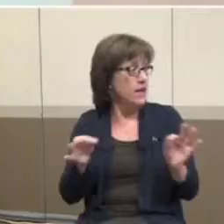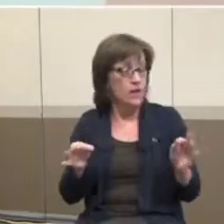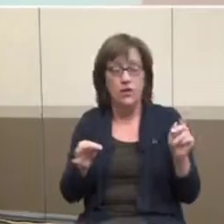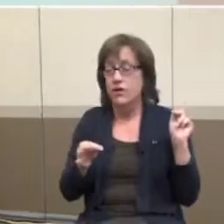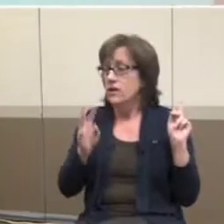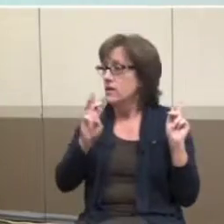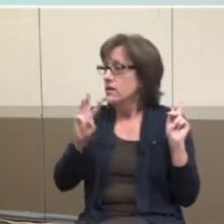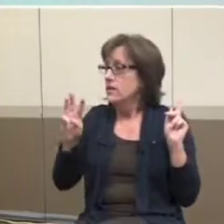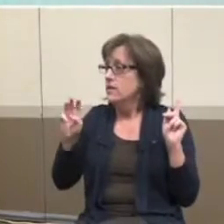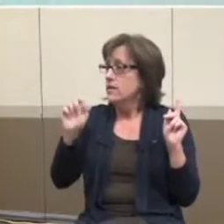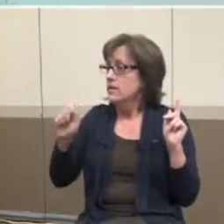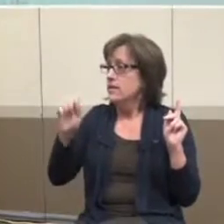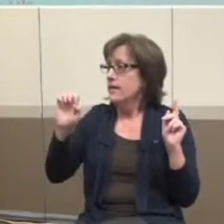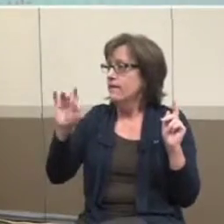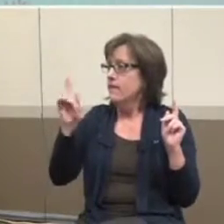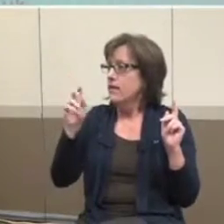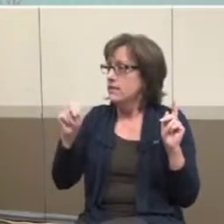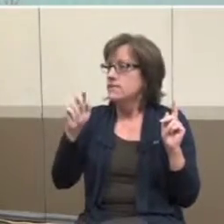there,